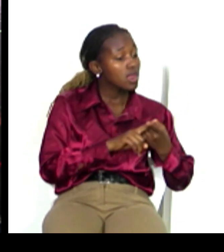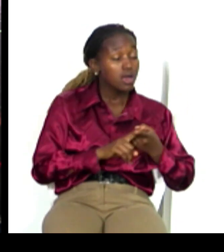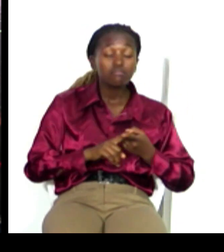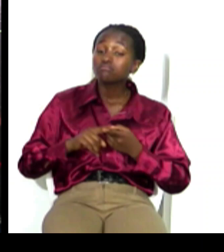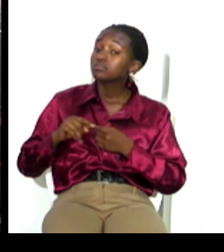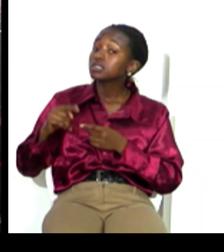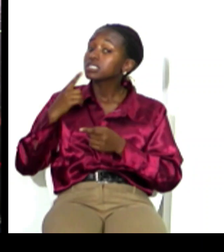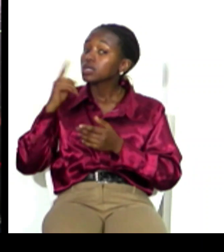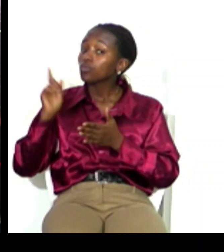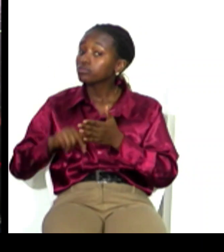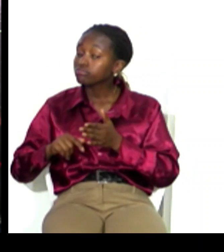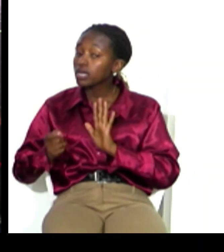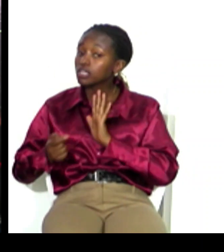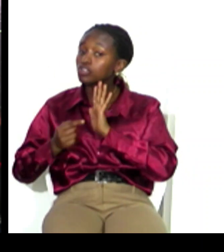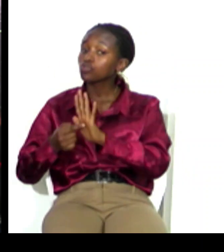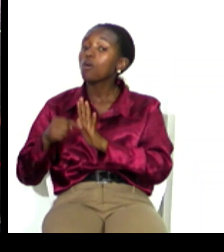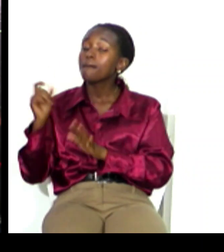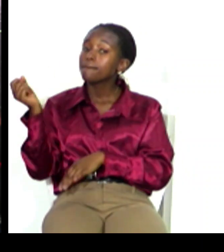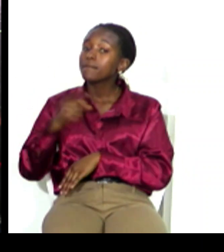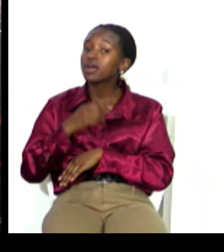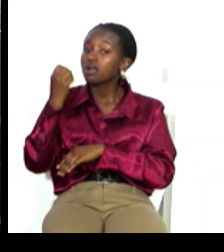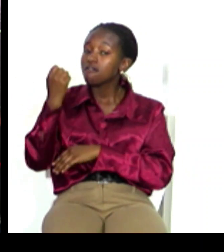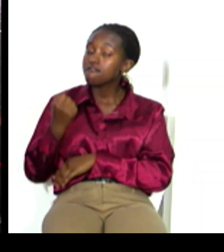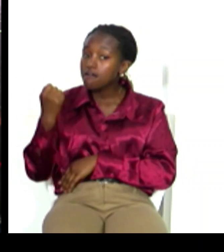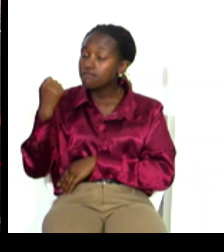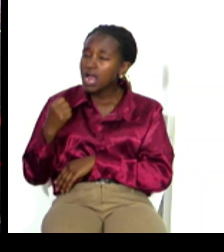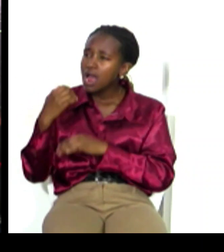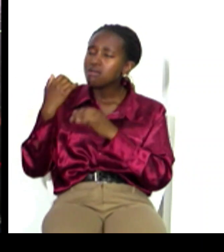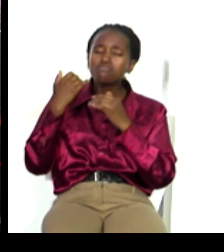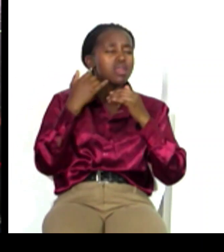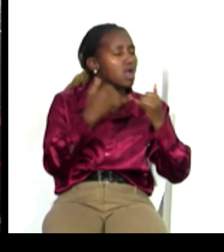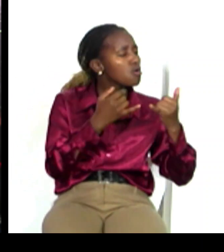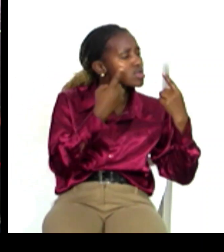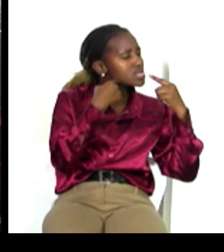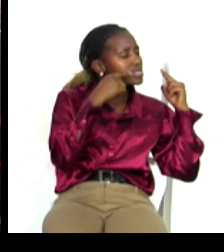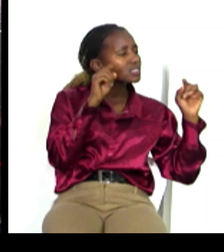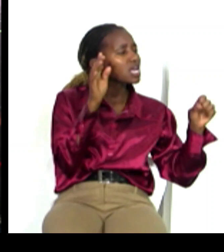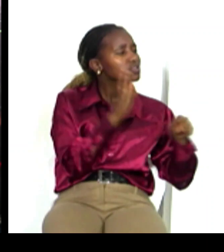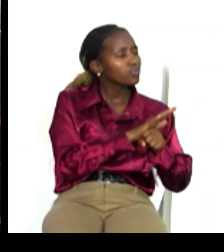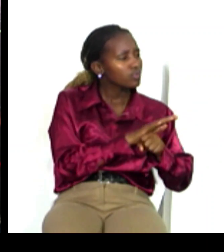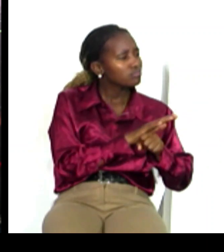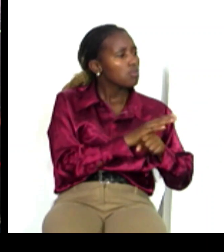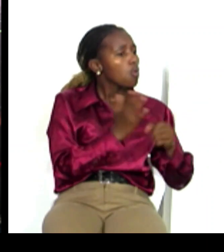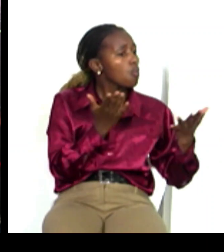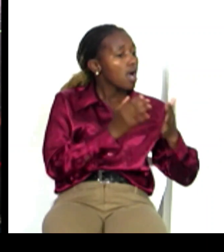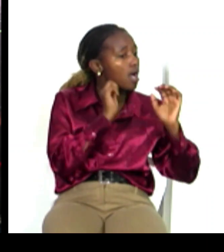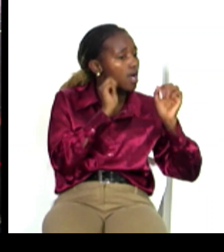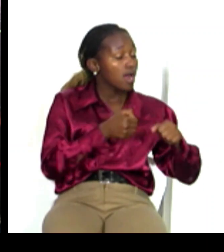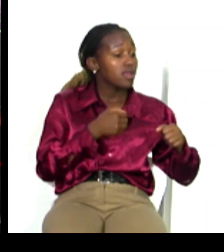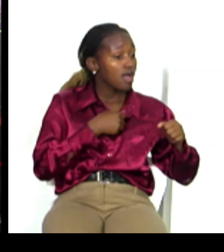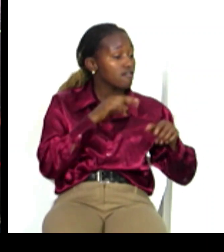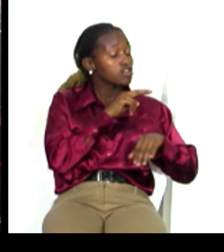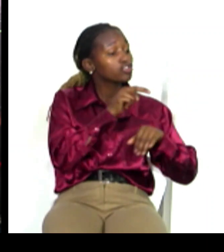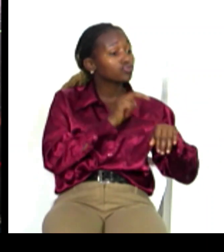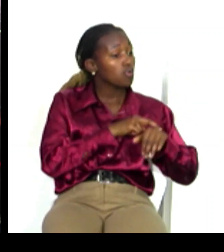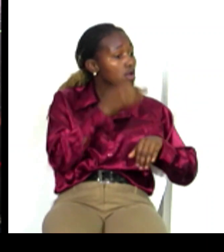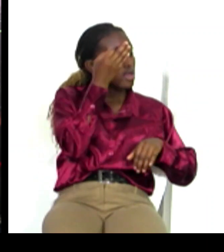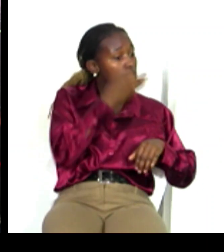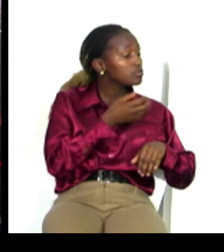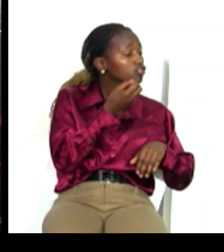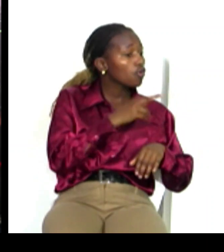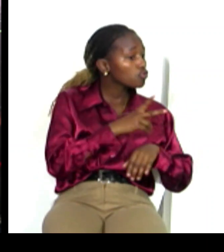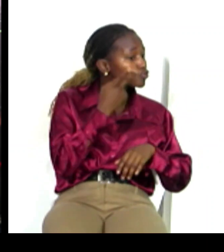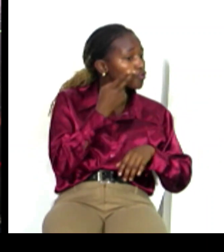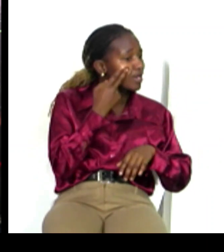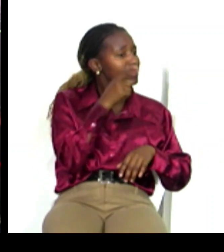party on May. Is he going to really, has he succeeded to strike a national image? Ama anaonekana tu wa